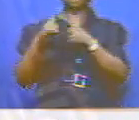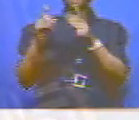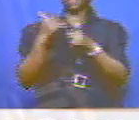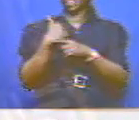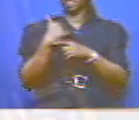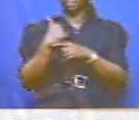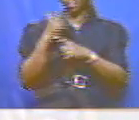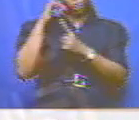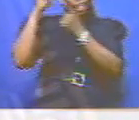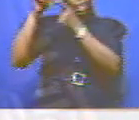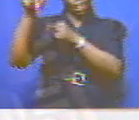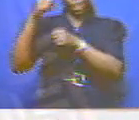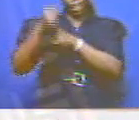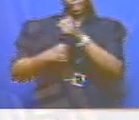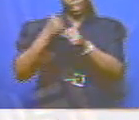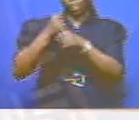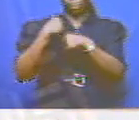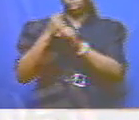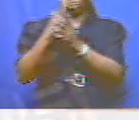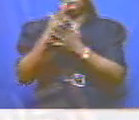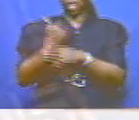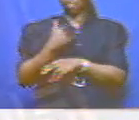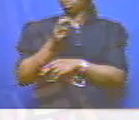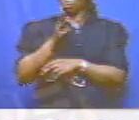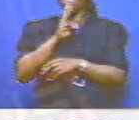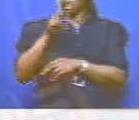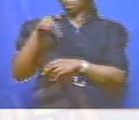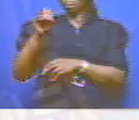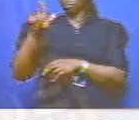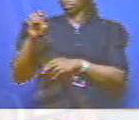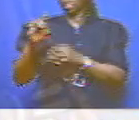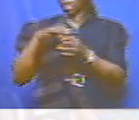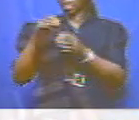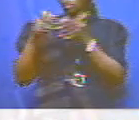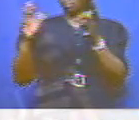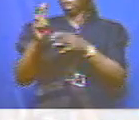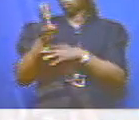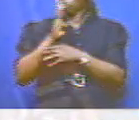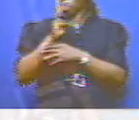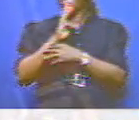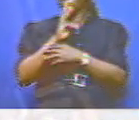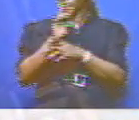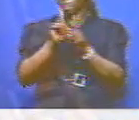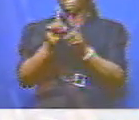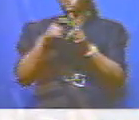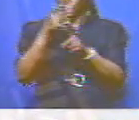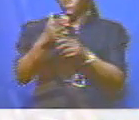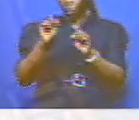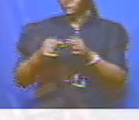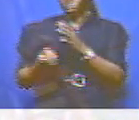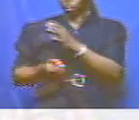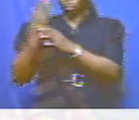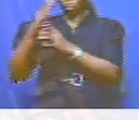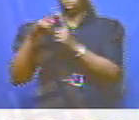We intend this year to make sure there's water polo and there's open water in this canal. And then from there we can be able to grow into